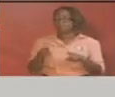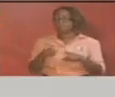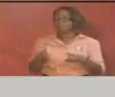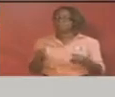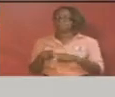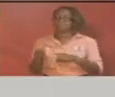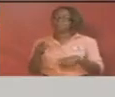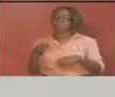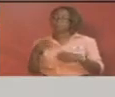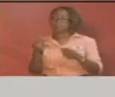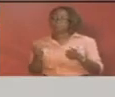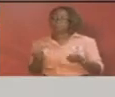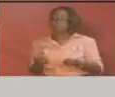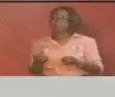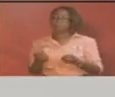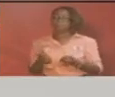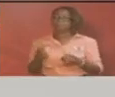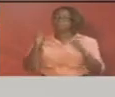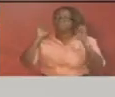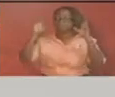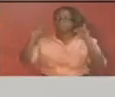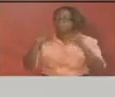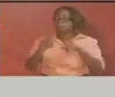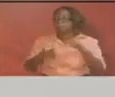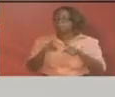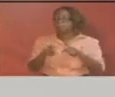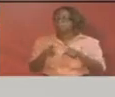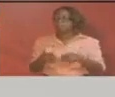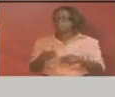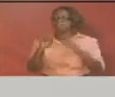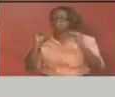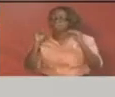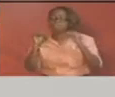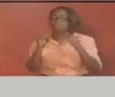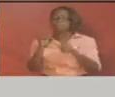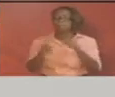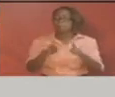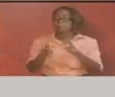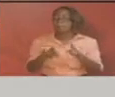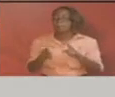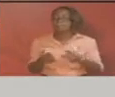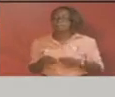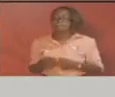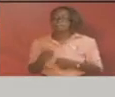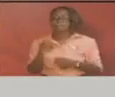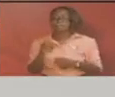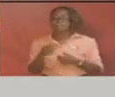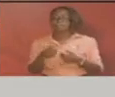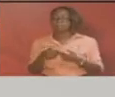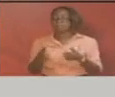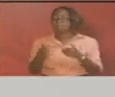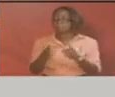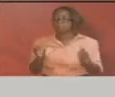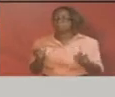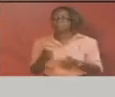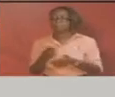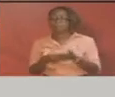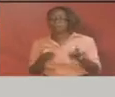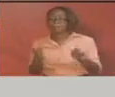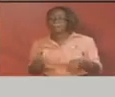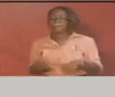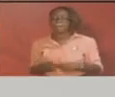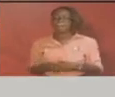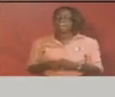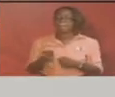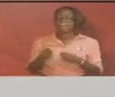and then even at the county medical officer of health level at the ground. So what has happened throughout the epidemic is when we have seen upsurges in